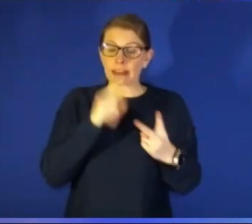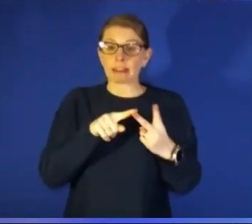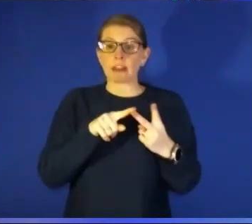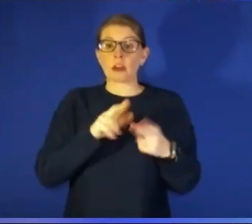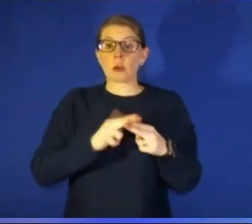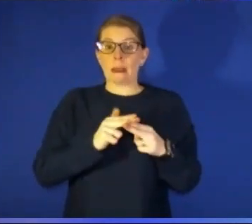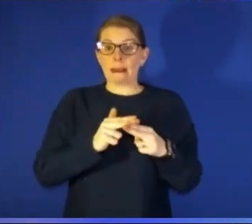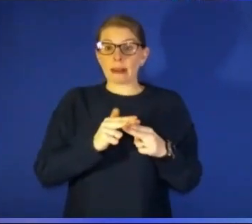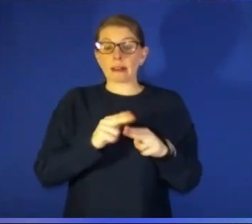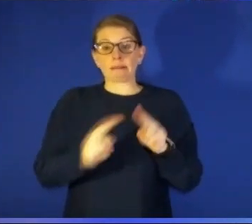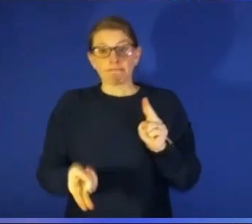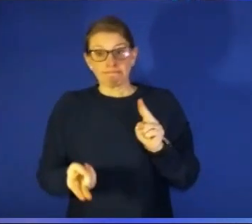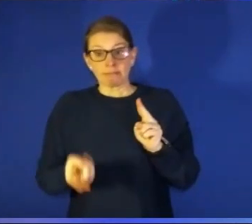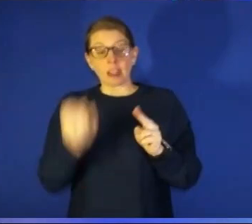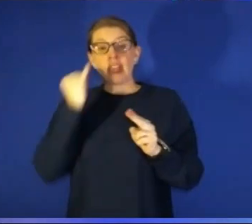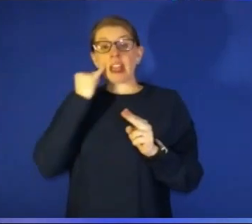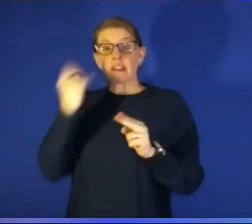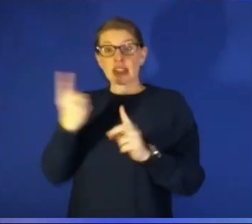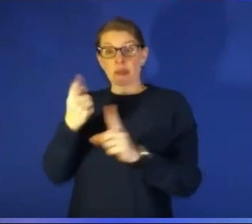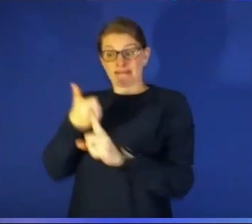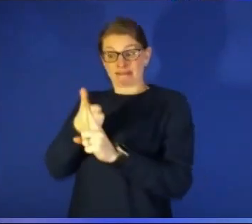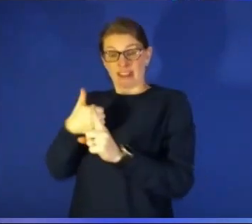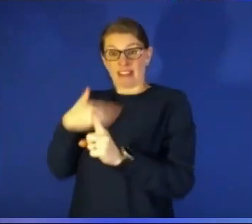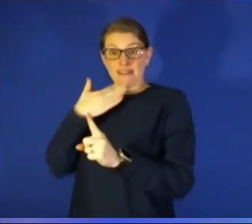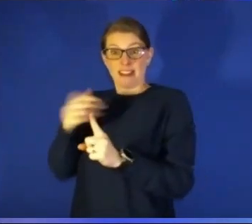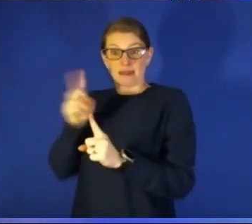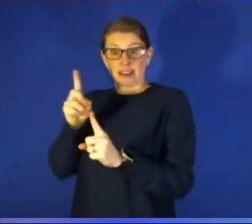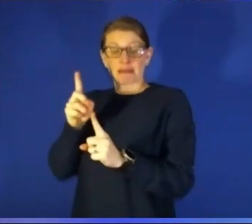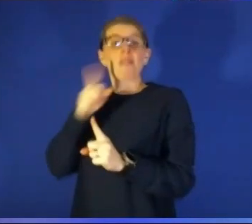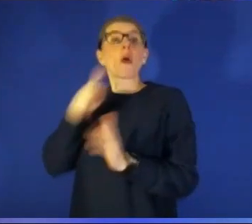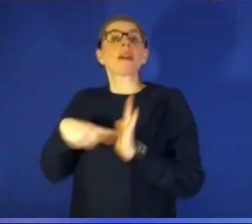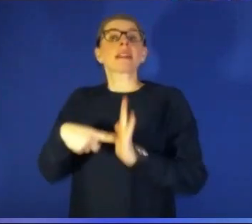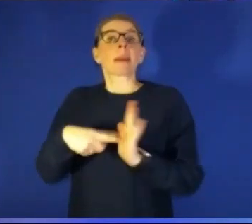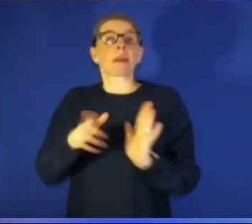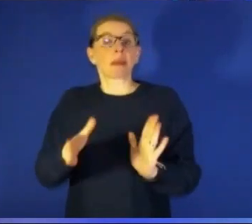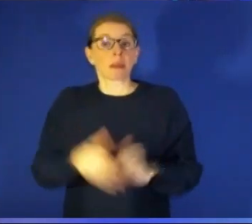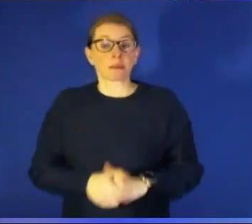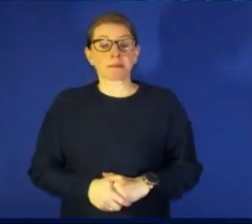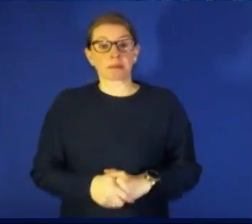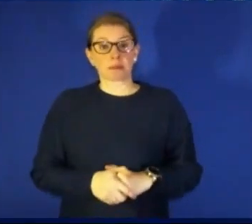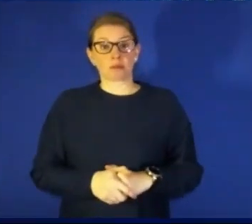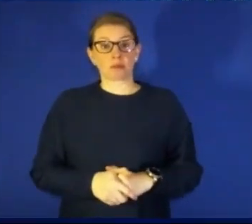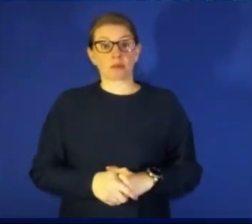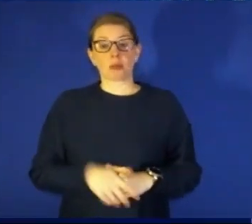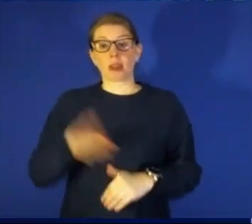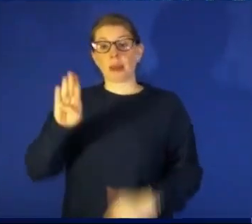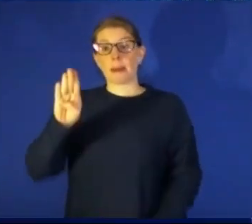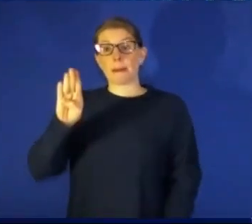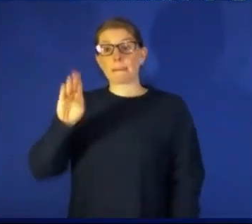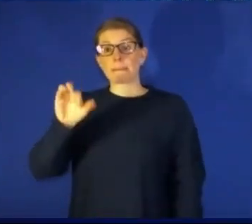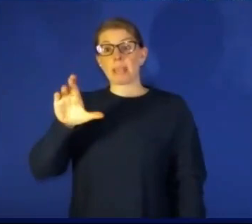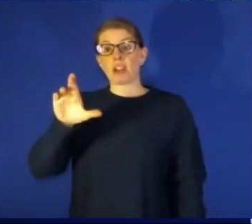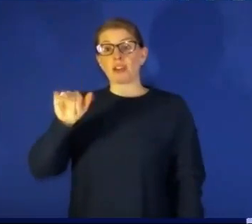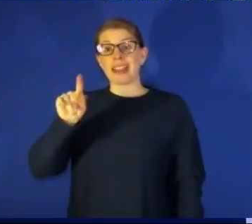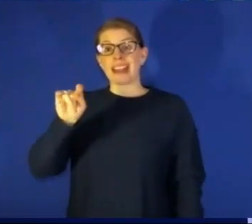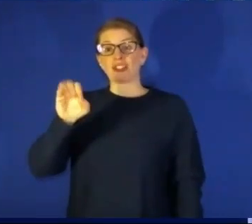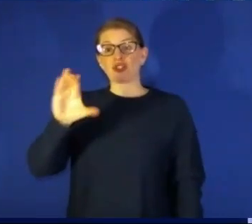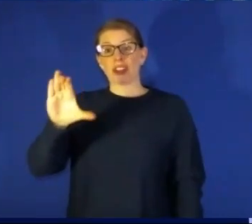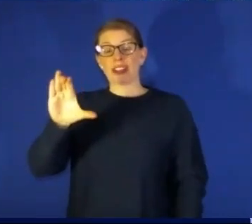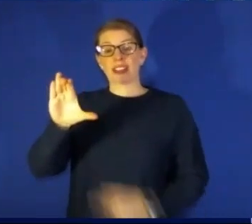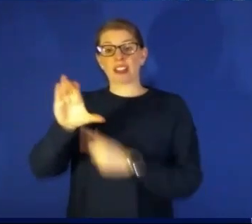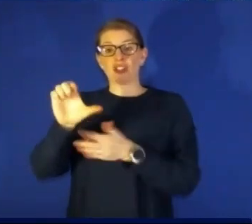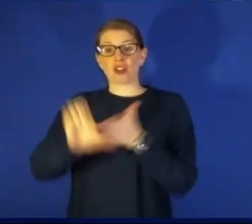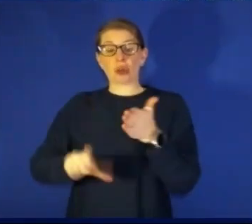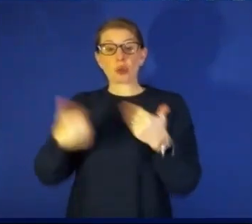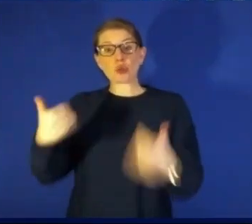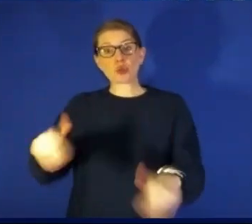had diabetes could possibly very often. For example, have it. Looking at bariatric surgery, which is one of the most extreme forms of treatment